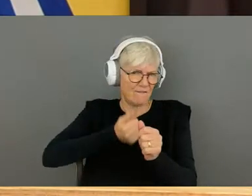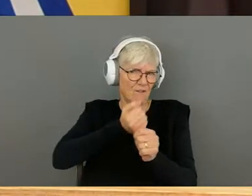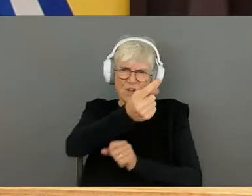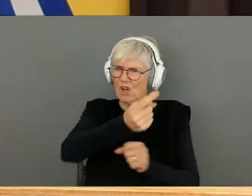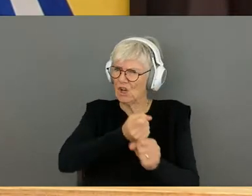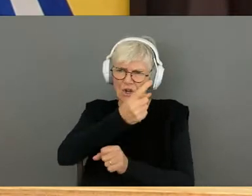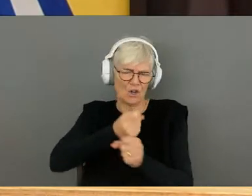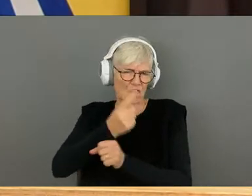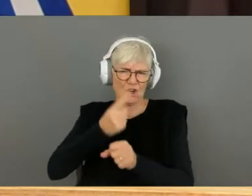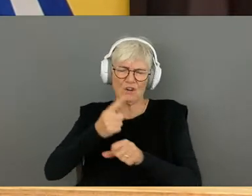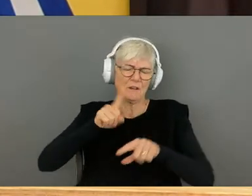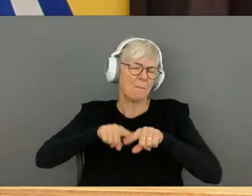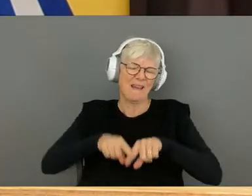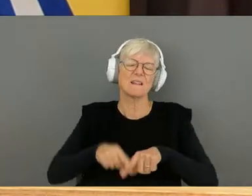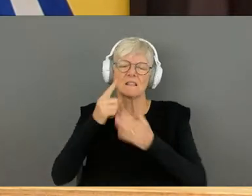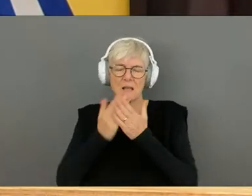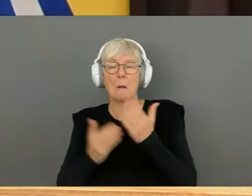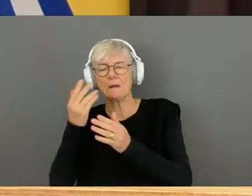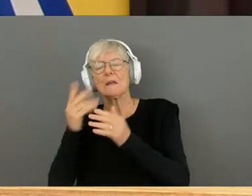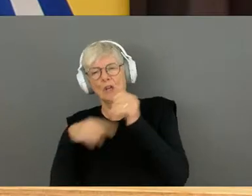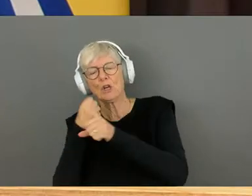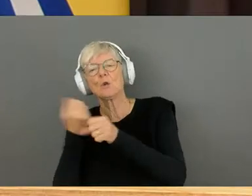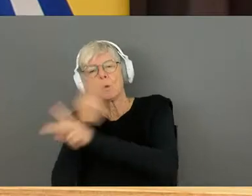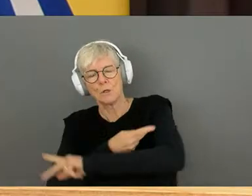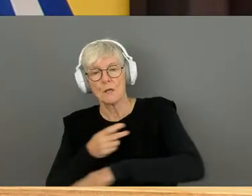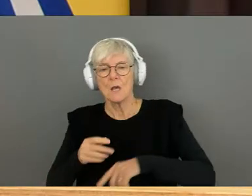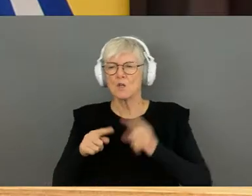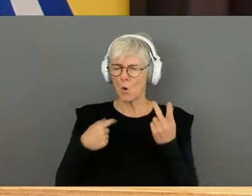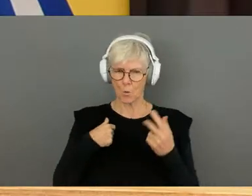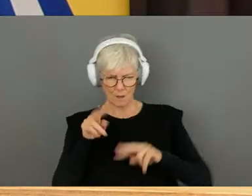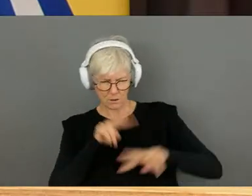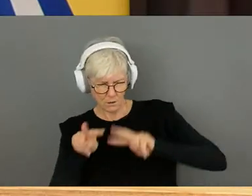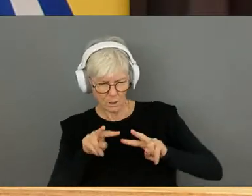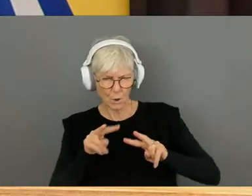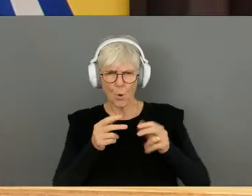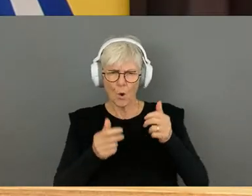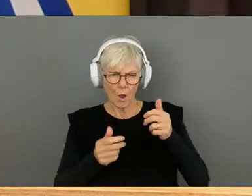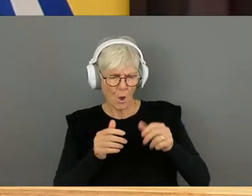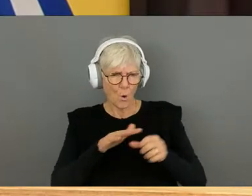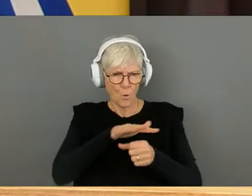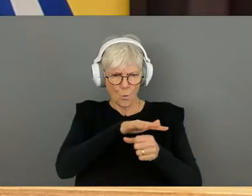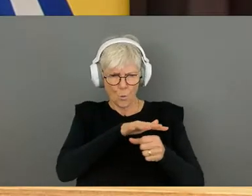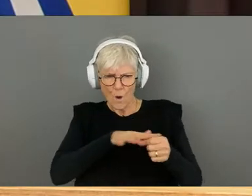program and we look at which feeders need to be, are performing